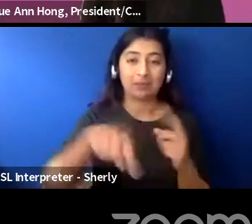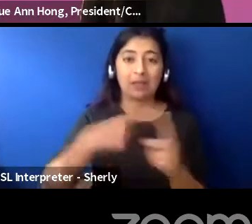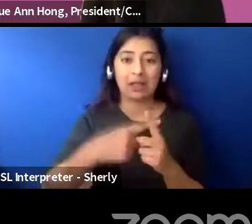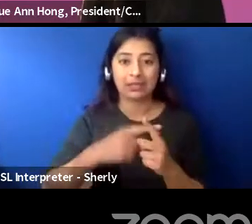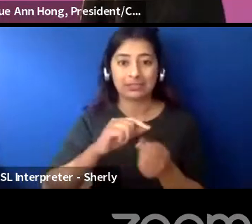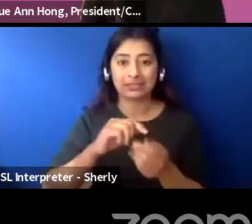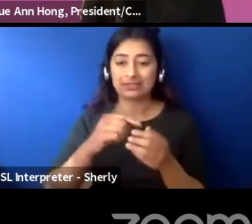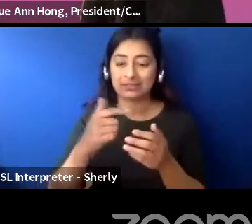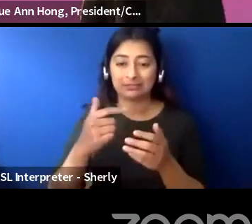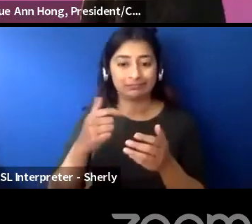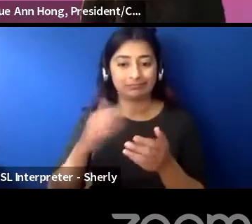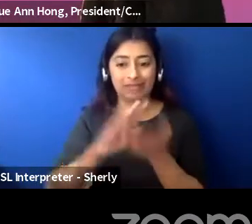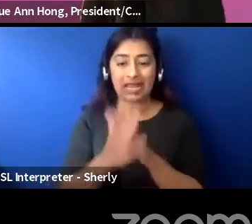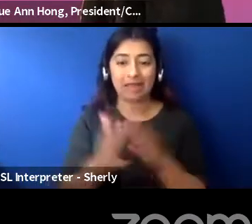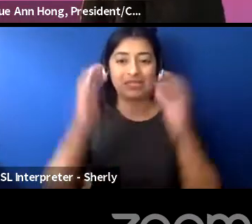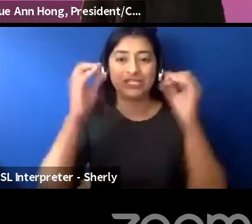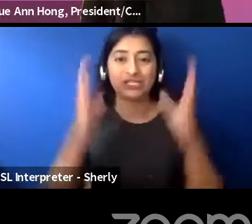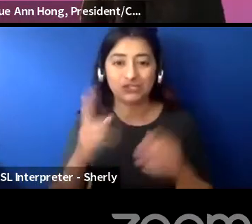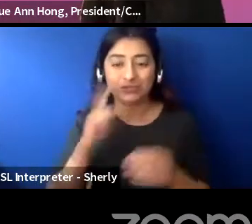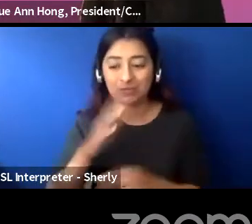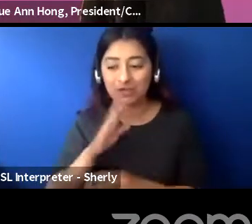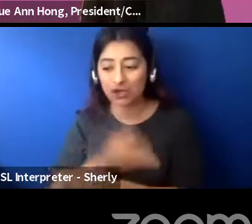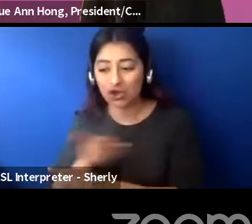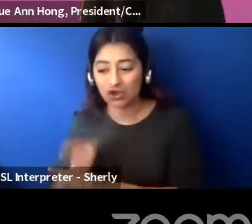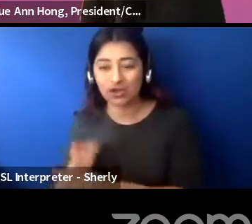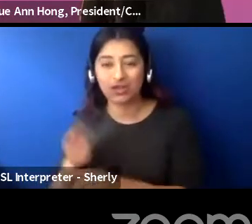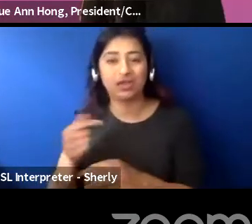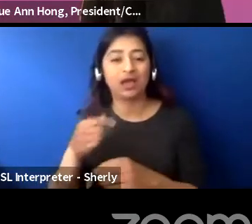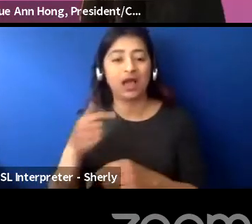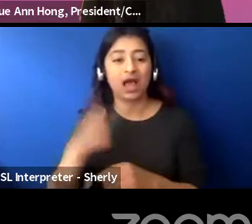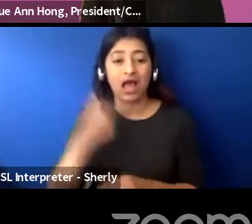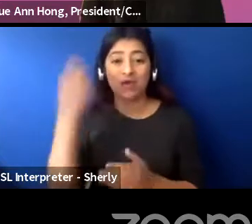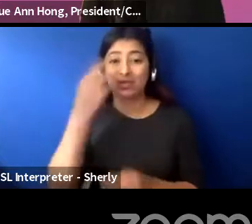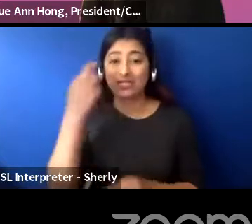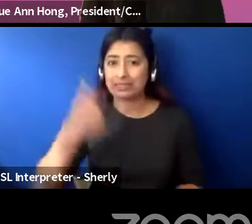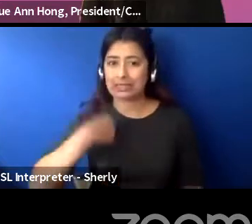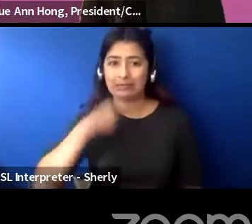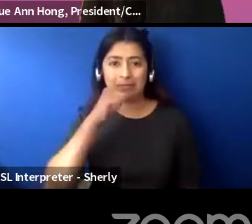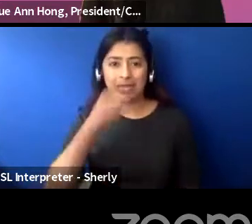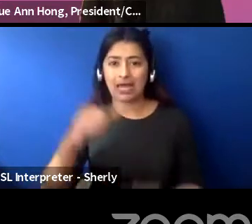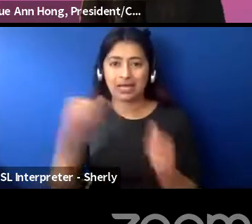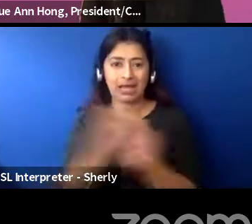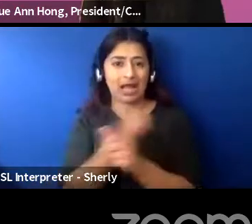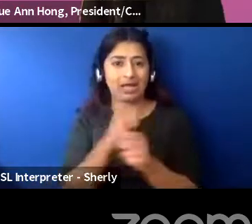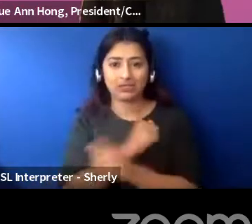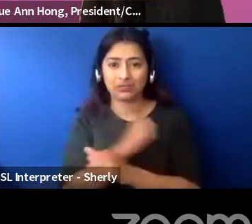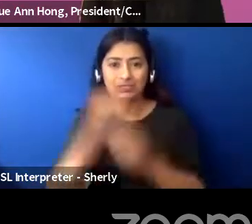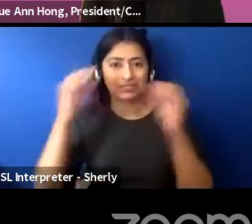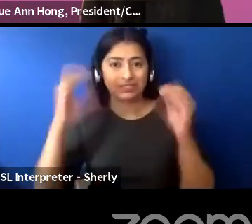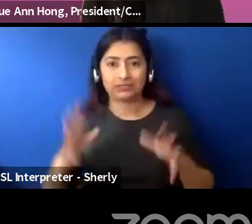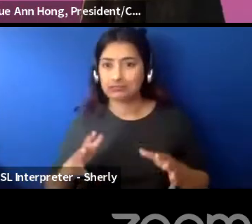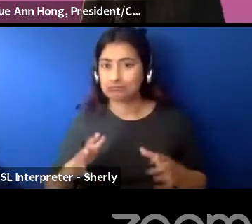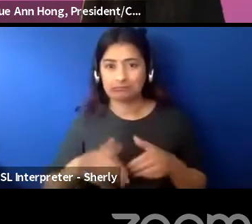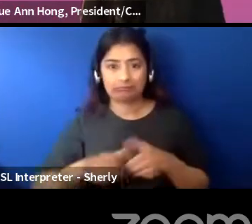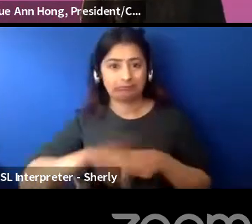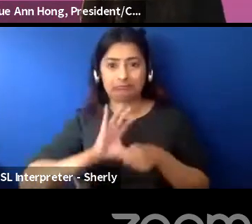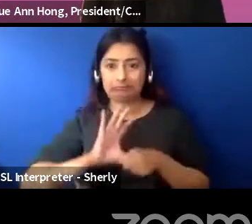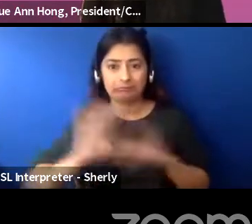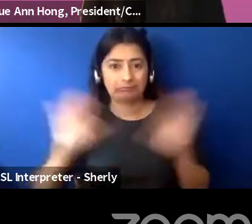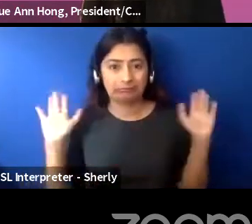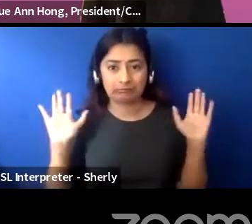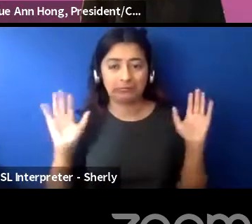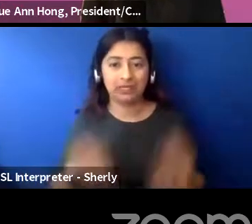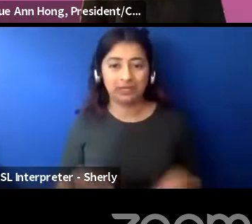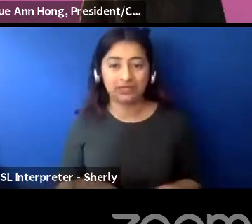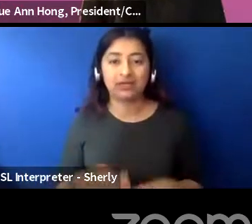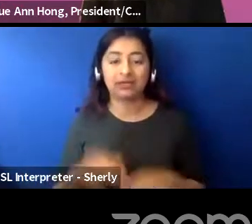what's best for their children. And I learned really fast. I am not an algebra teacher. At that same time, the